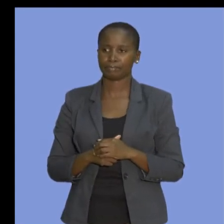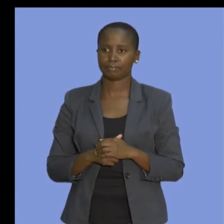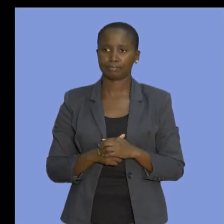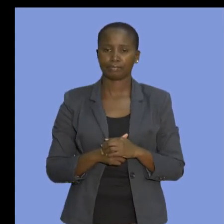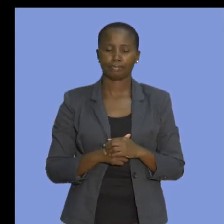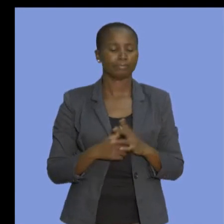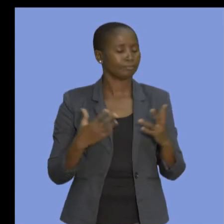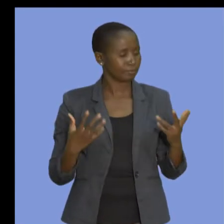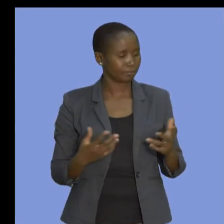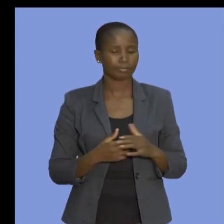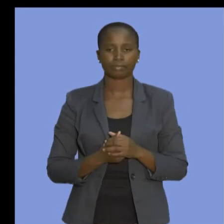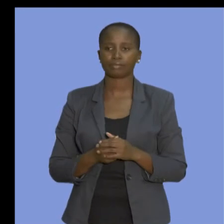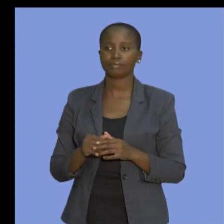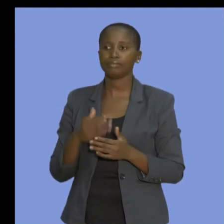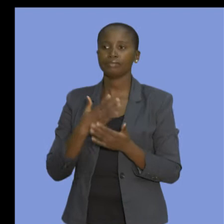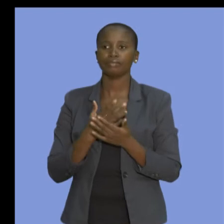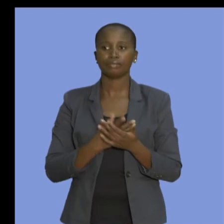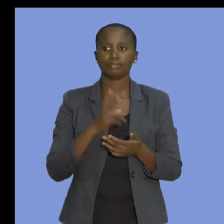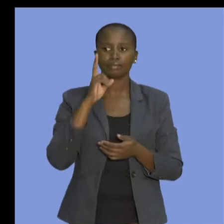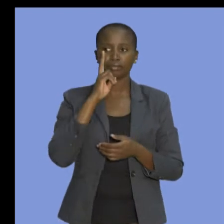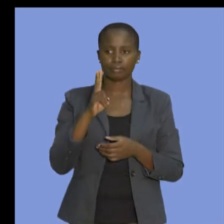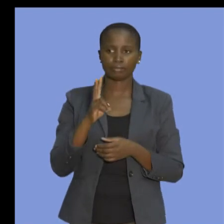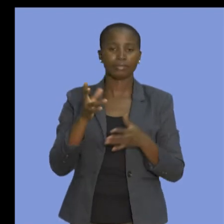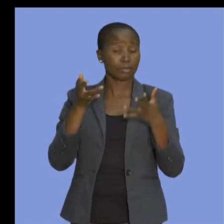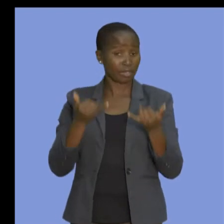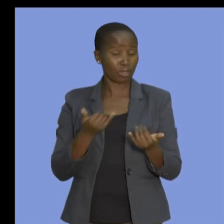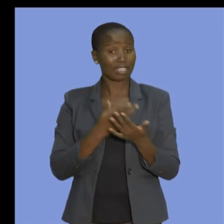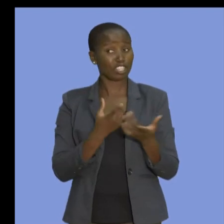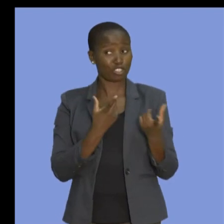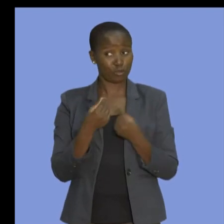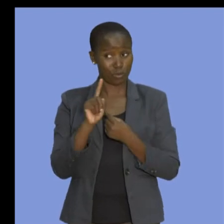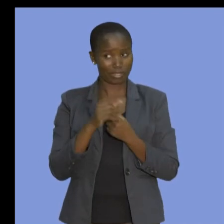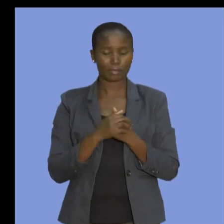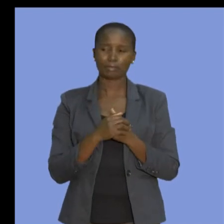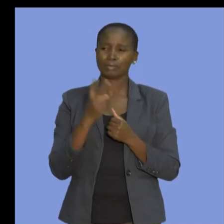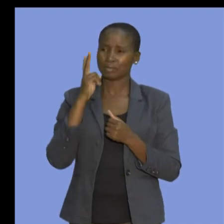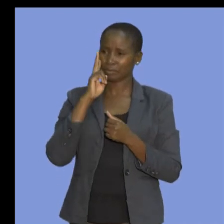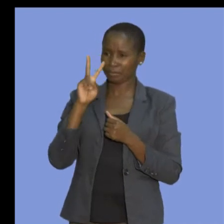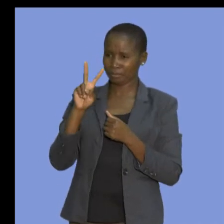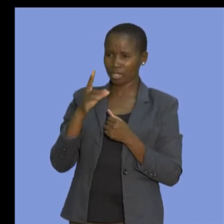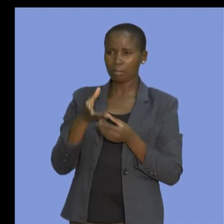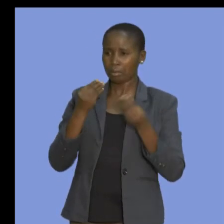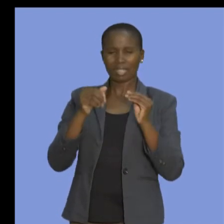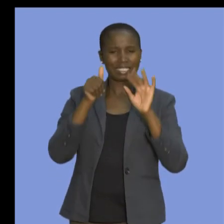So let's look at this. So what we can do, if we look at this, we have 16